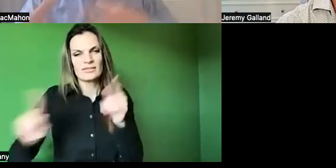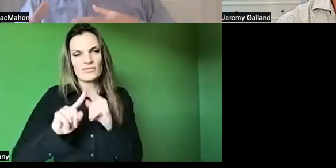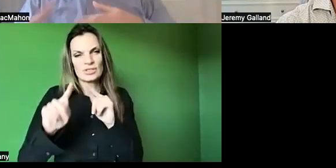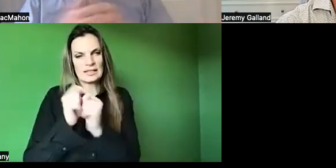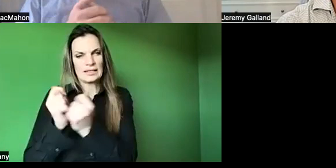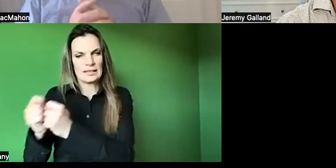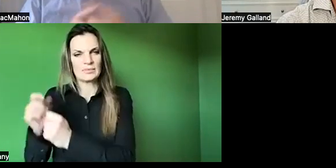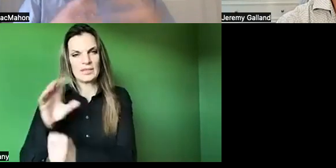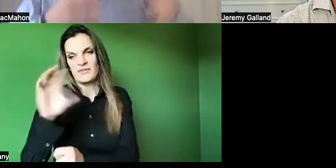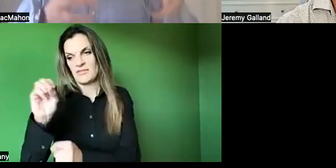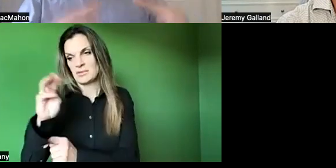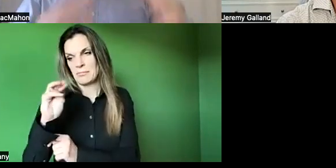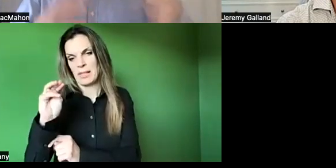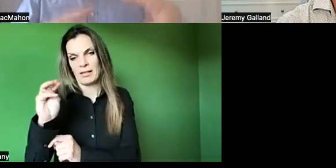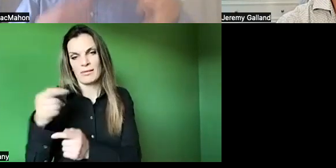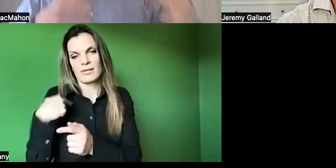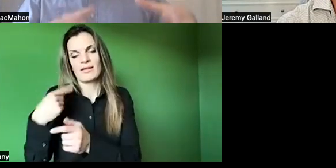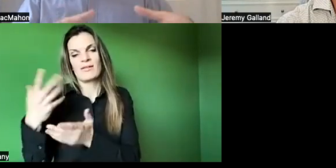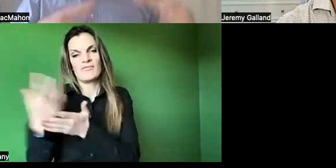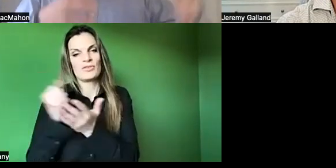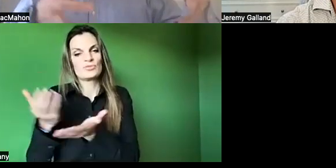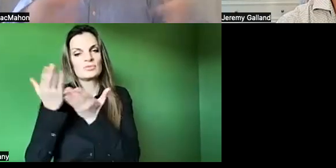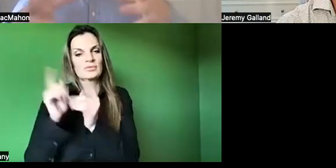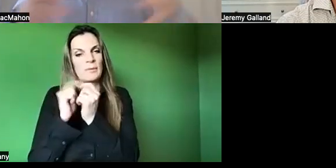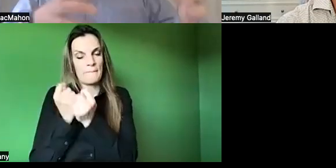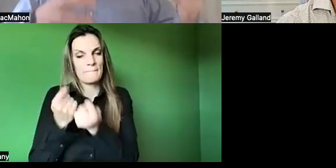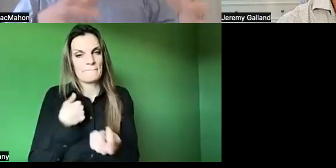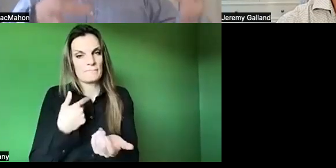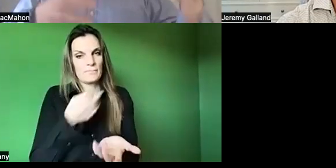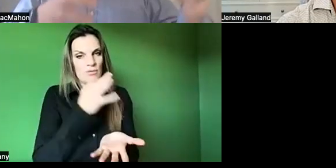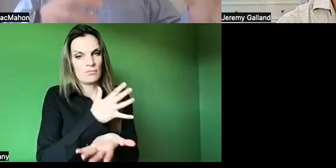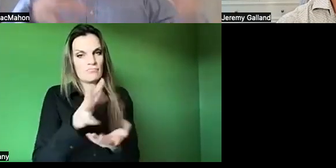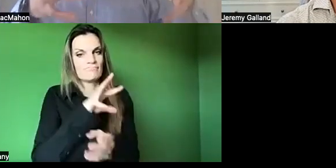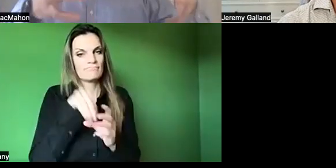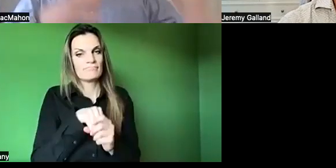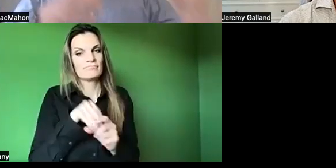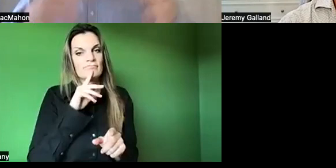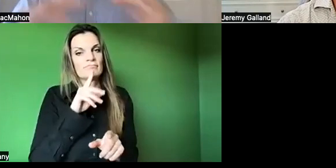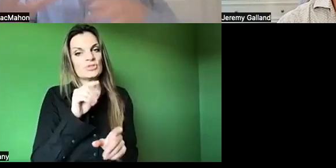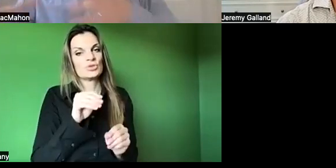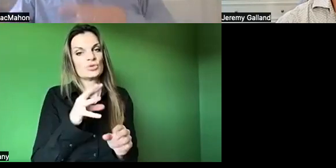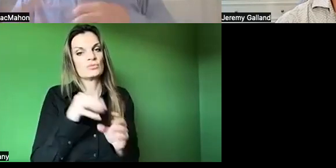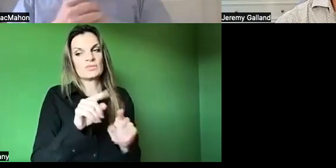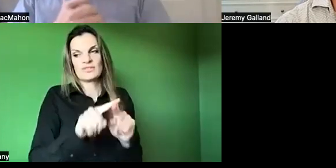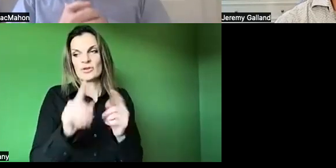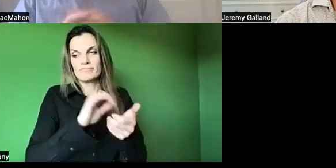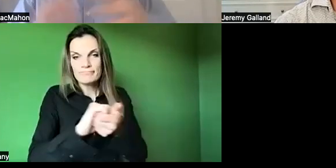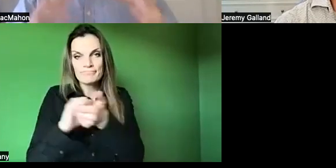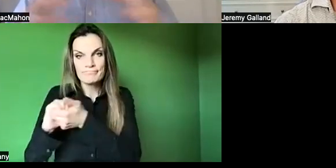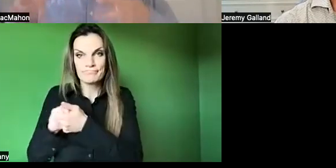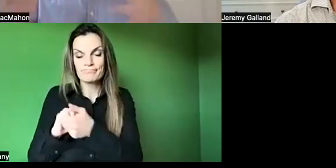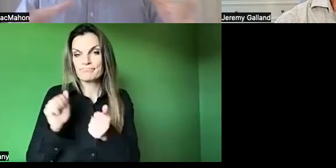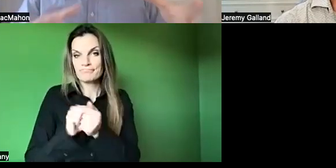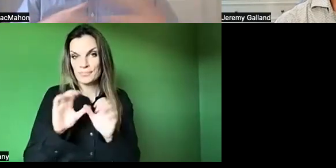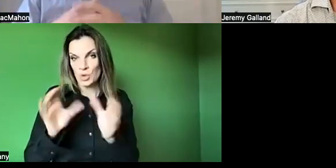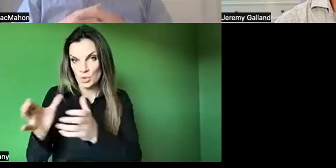side or the for-profit side, a consistent theme has been working with different groups within organizations that